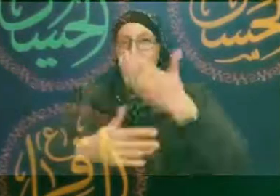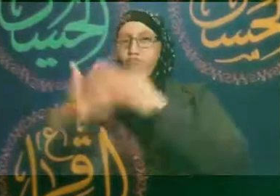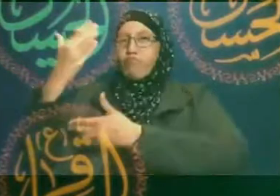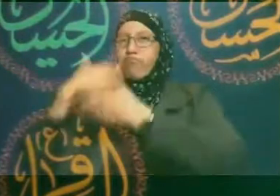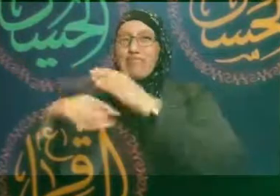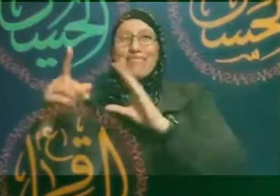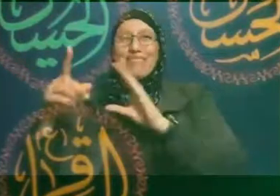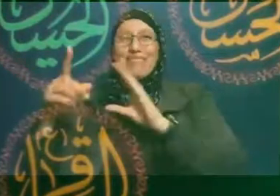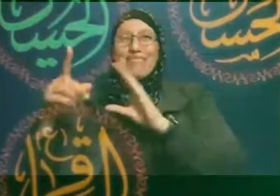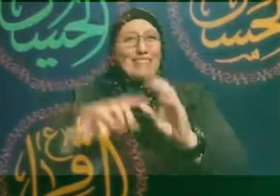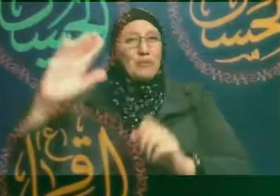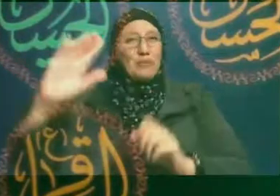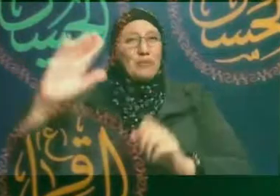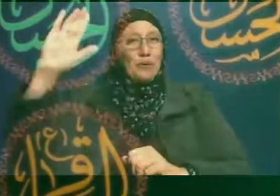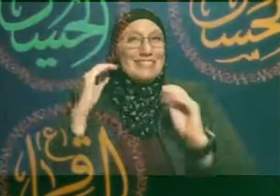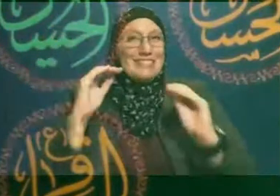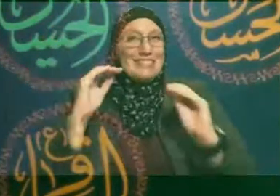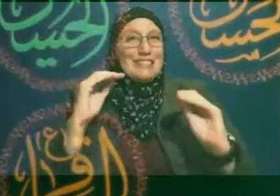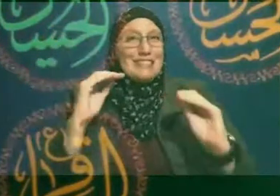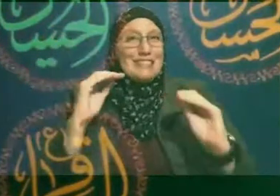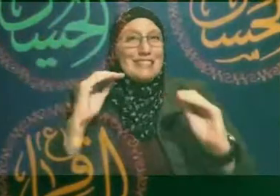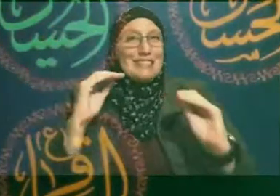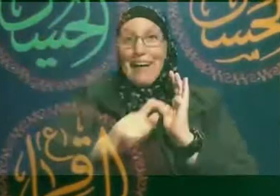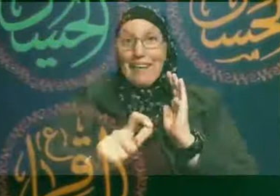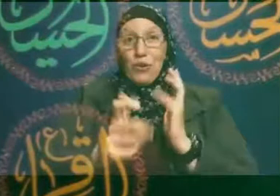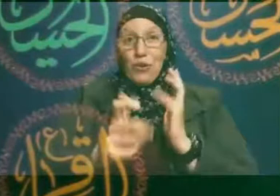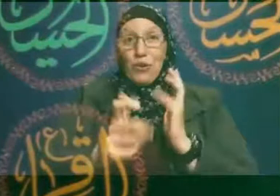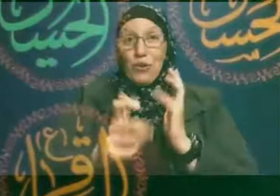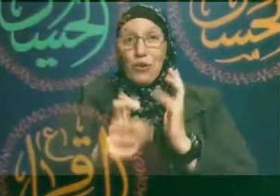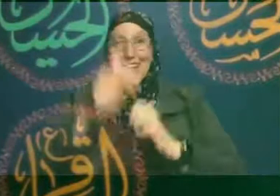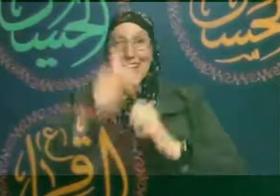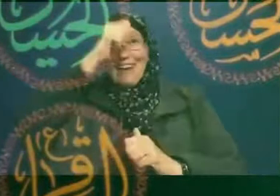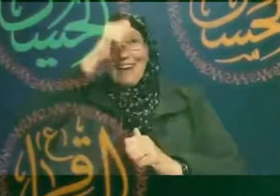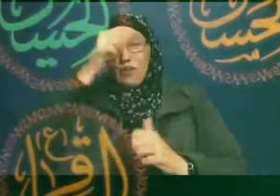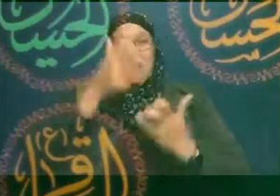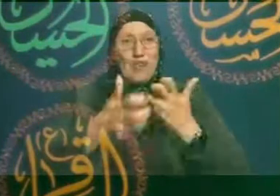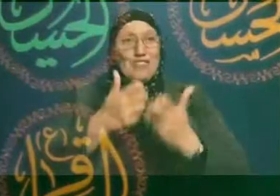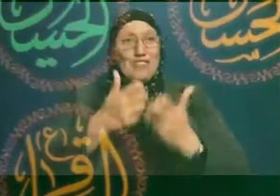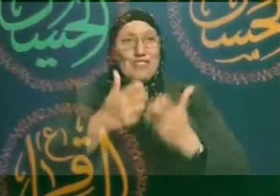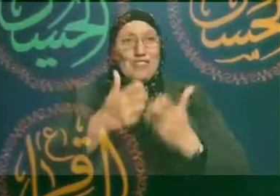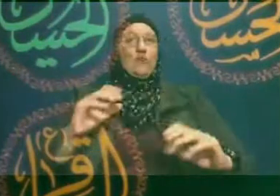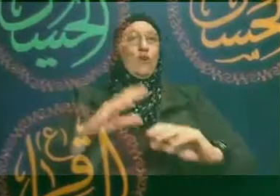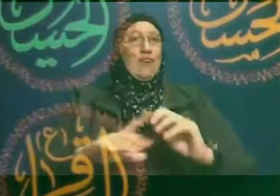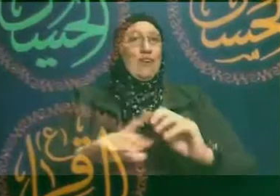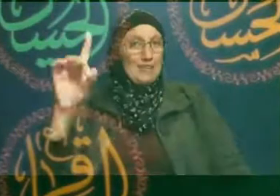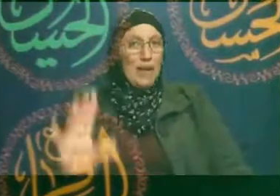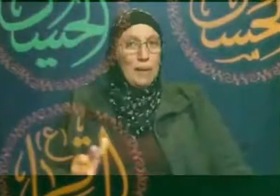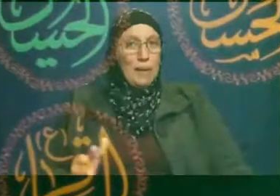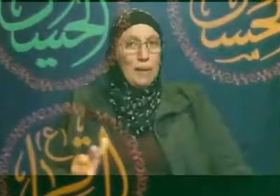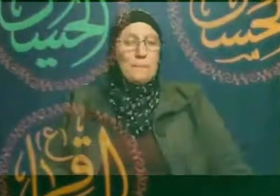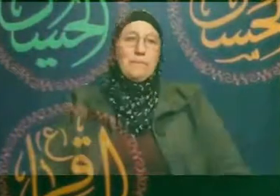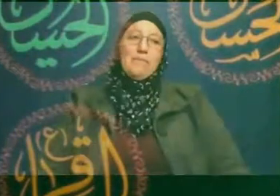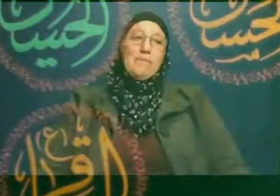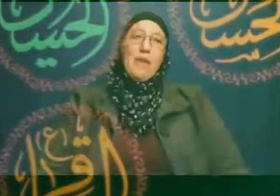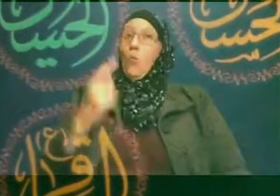Catholic Academy in the city. In one of the sessions, I had enough copies of English translation of the